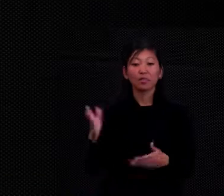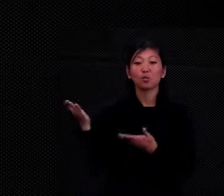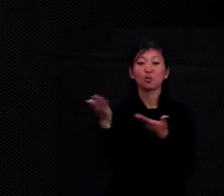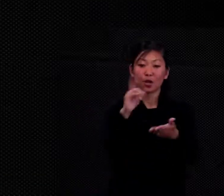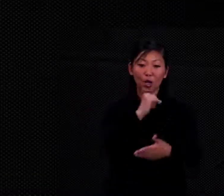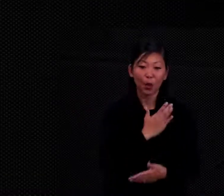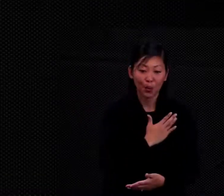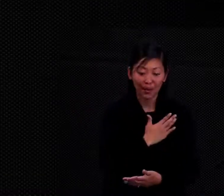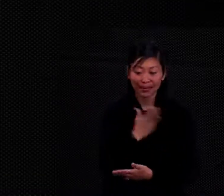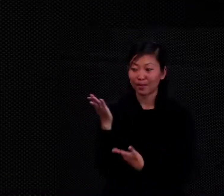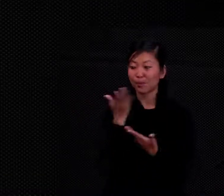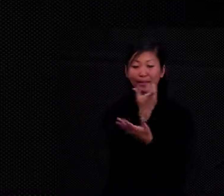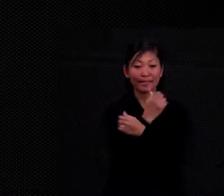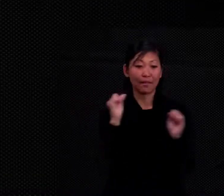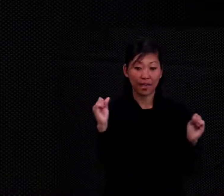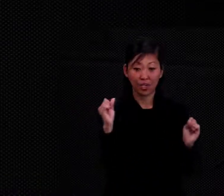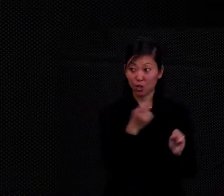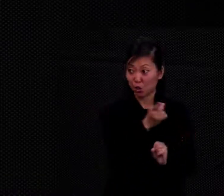who were unworthy.